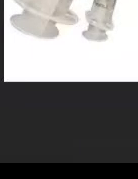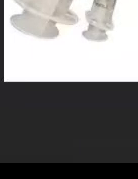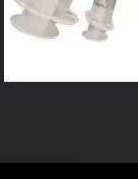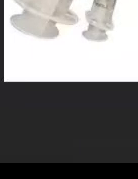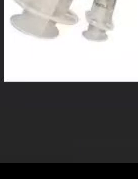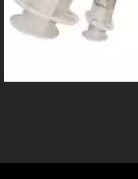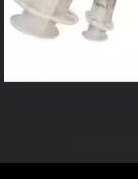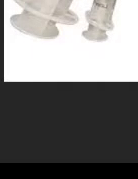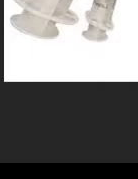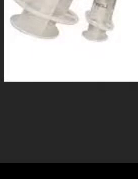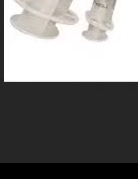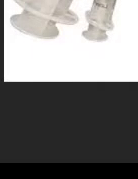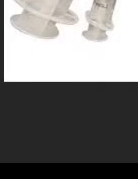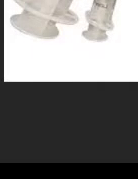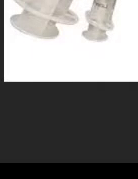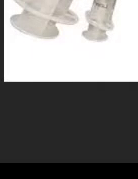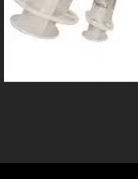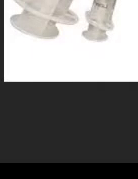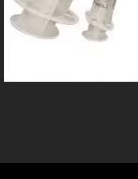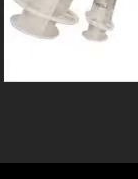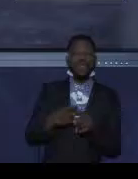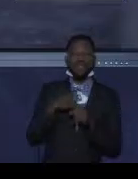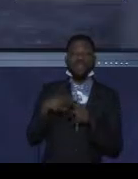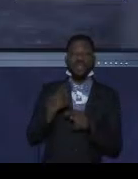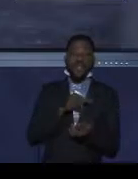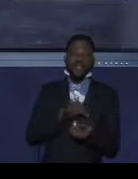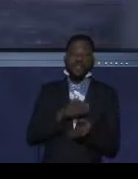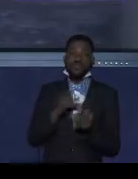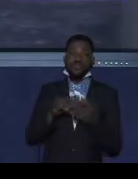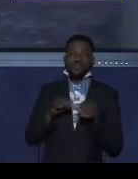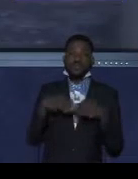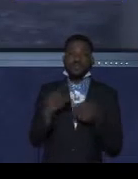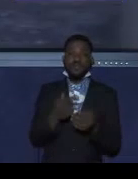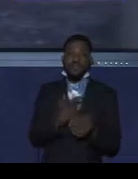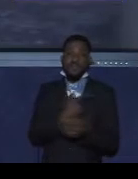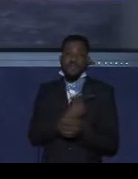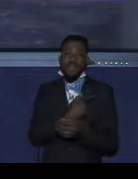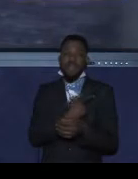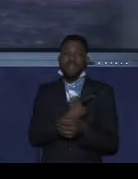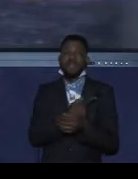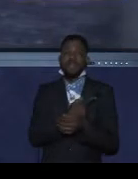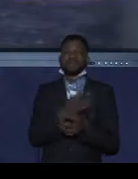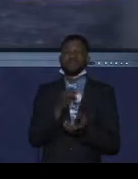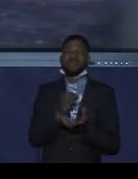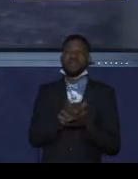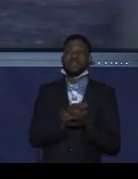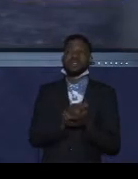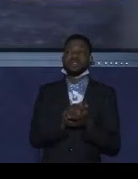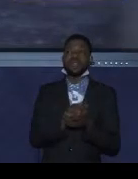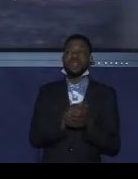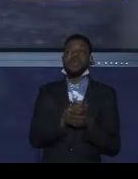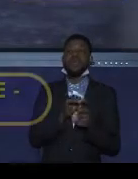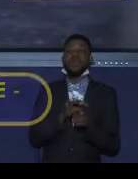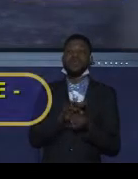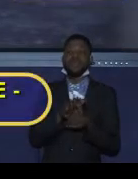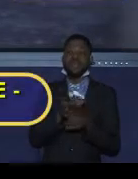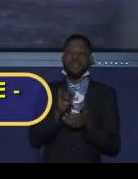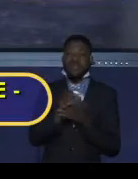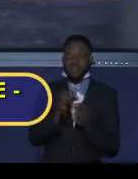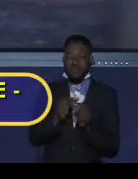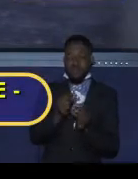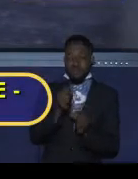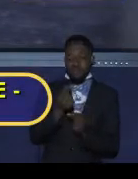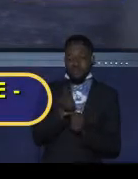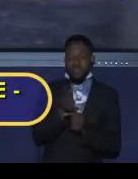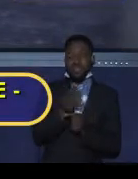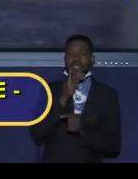that is used to administer intravenous injection. You know when the nurse wants to give you an intravenous injection? Yeah, that container,